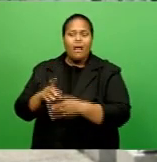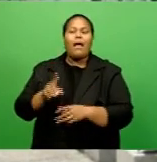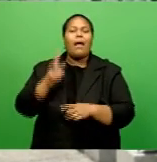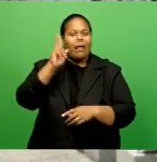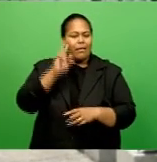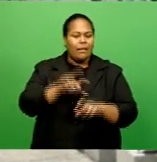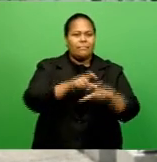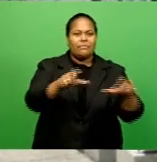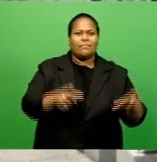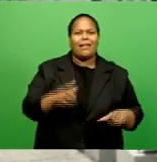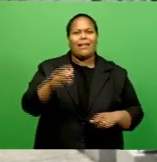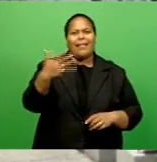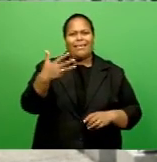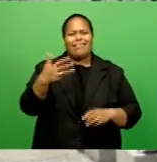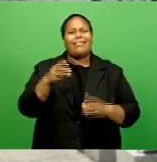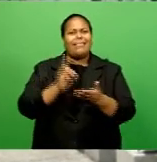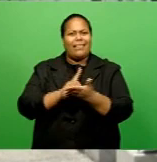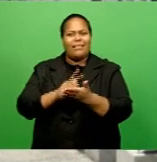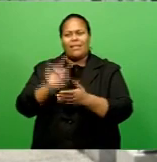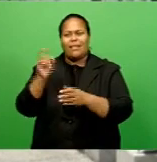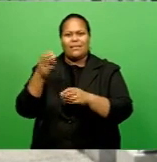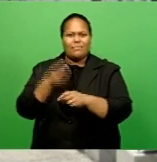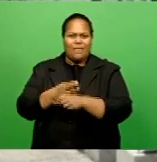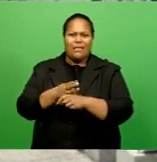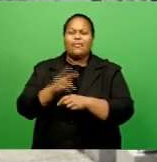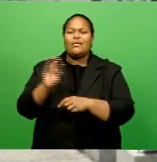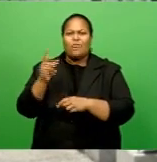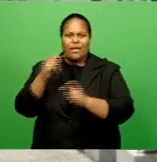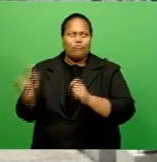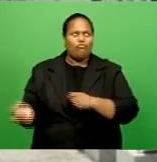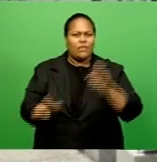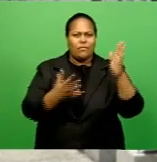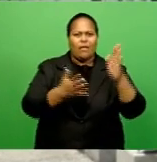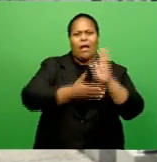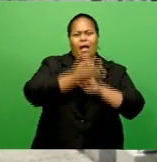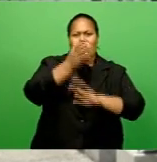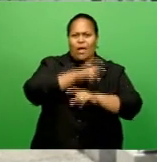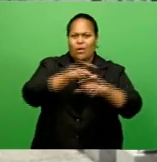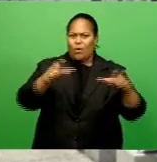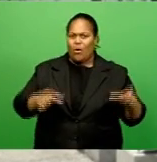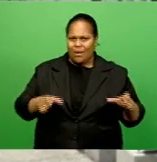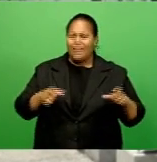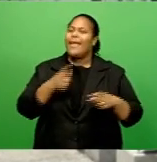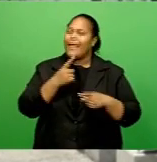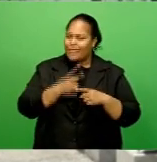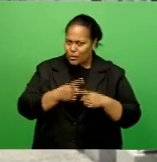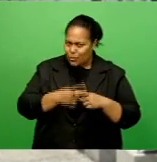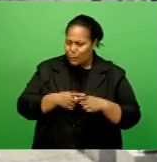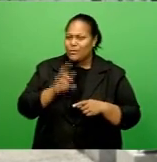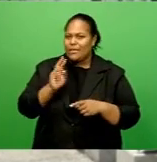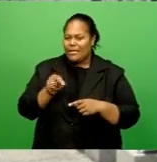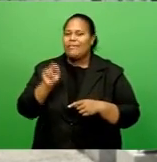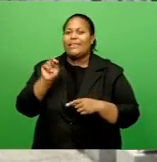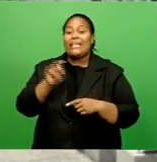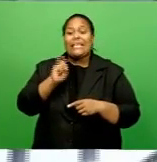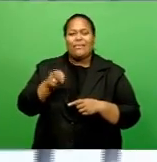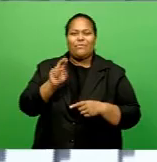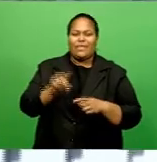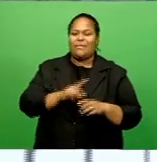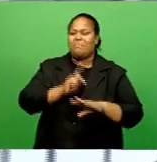for consideration of transfer to the High Court. They will be excused from that court hearing if they are needed to be in